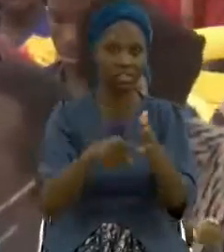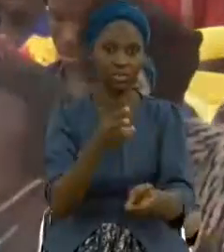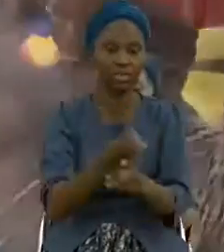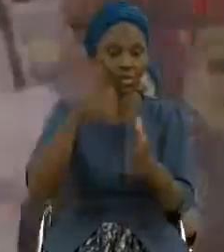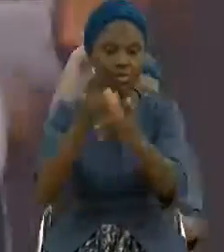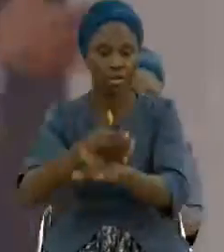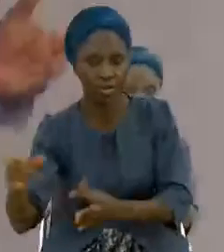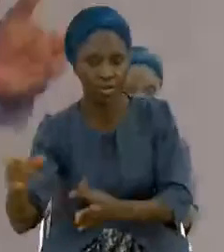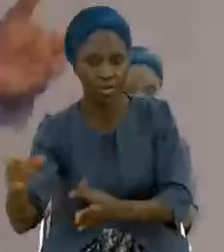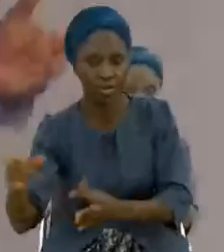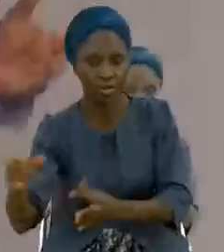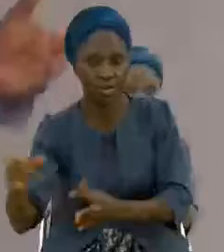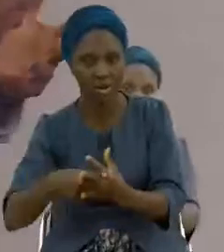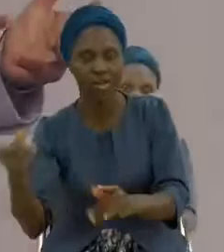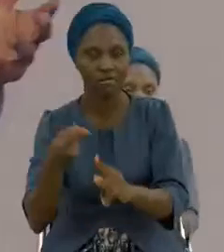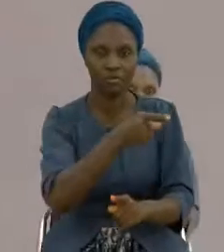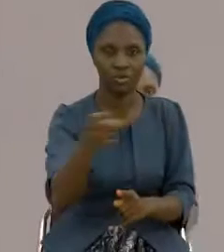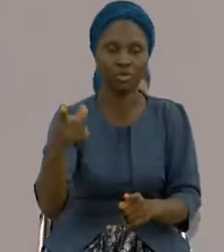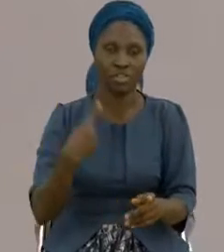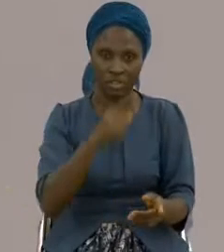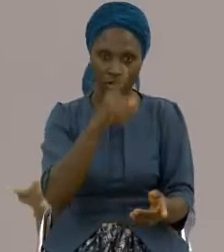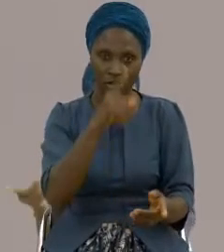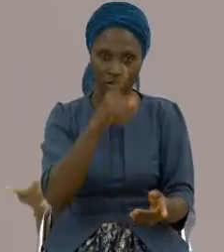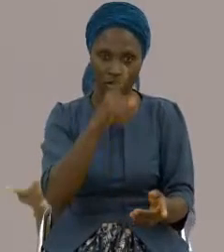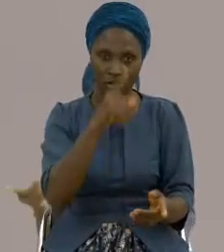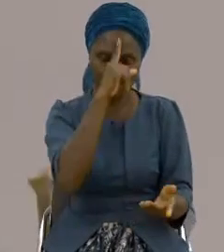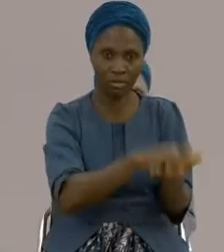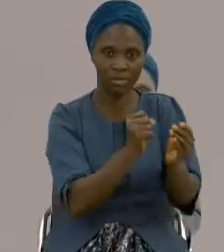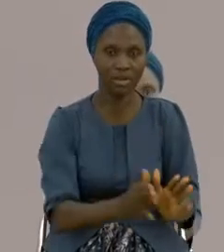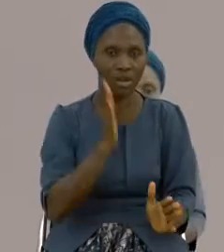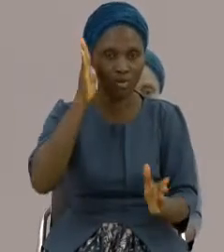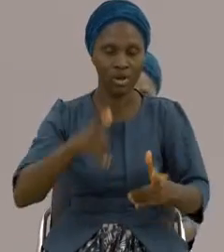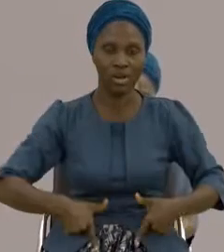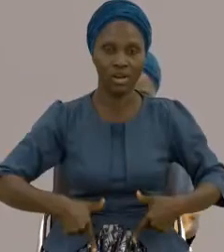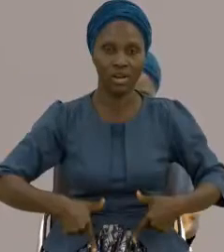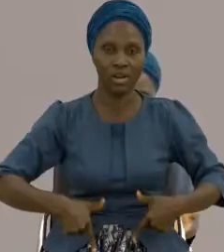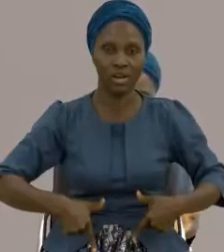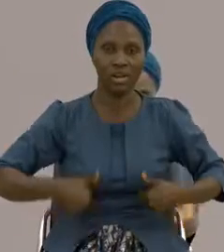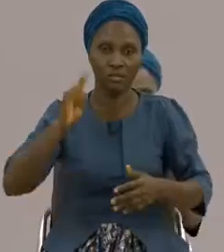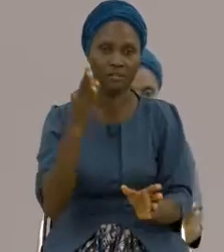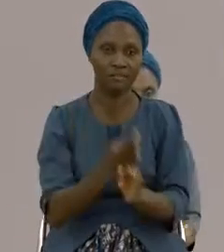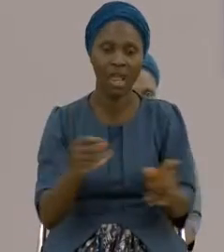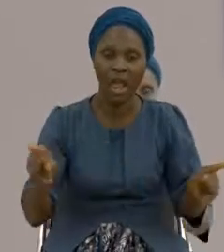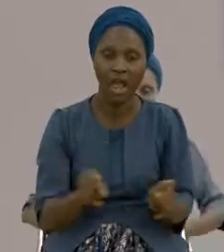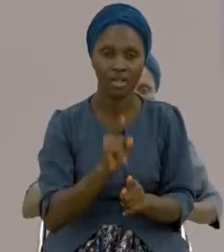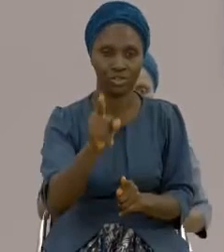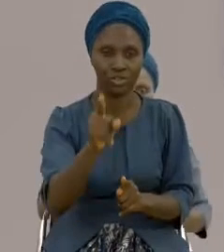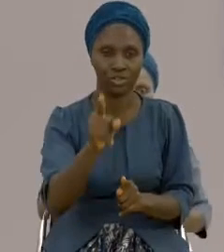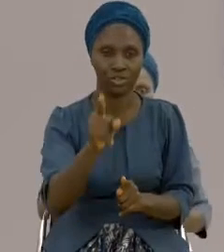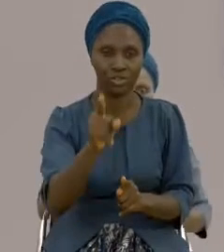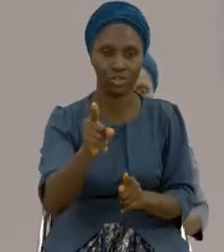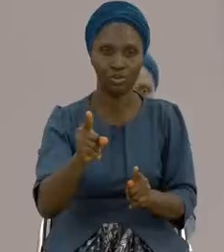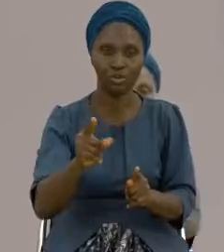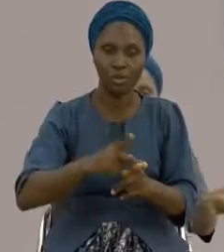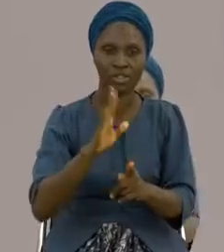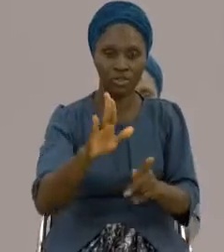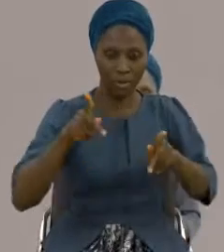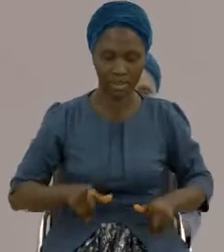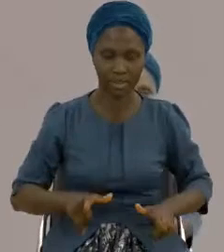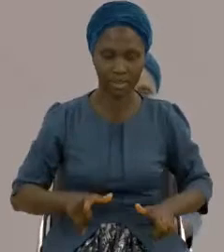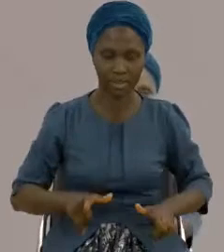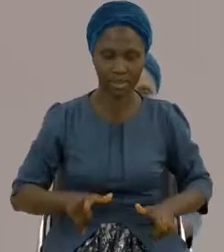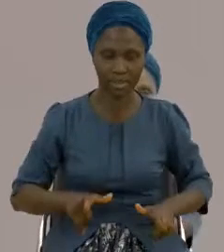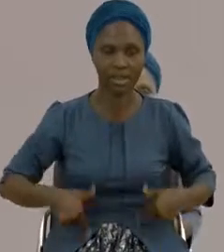by faith. As you live your personal life, a victorious life, a vigilant life, a life that